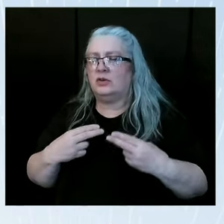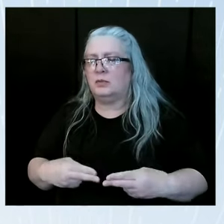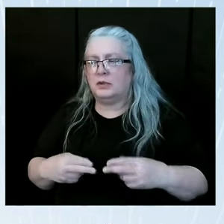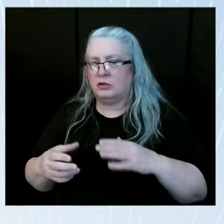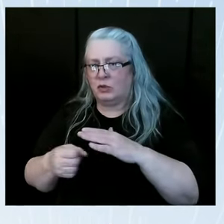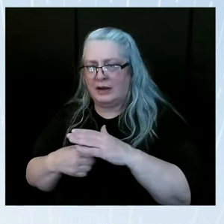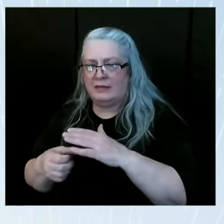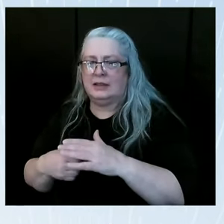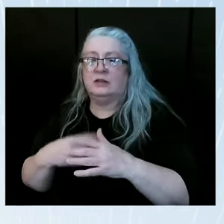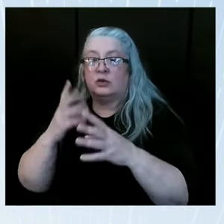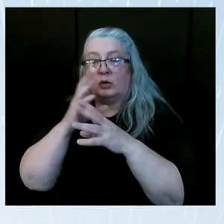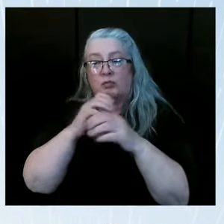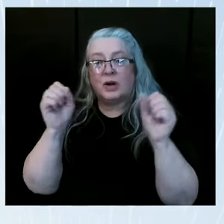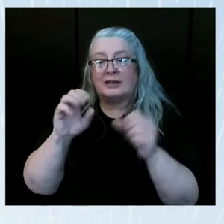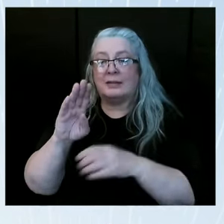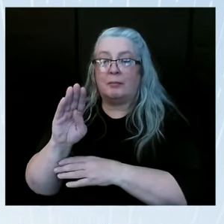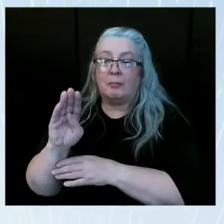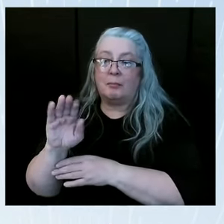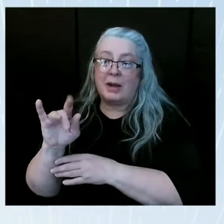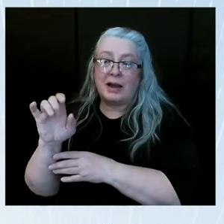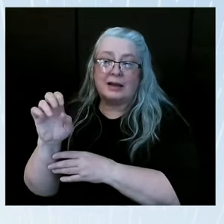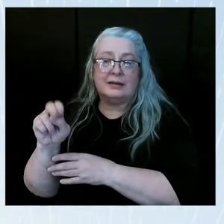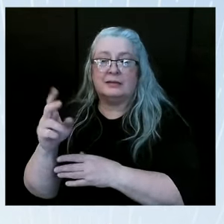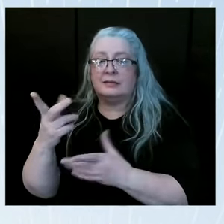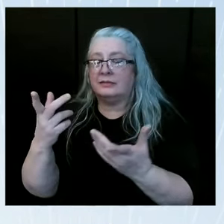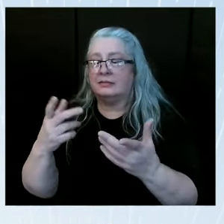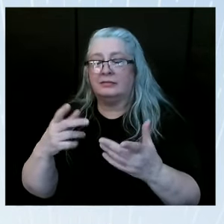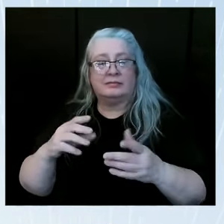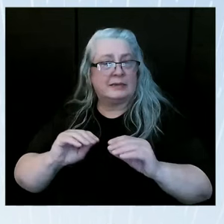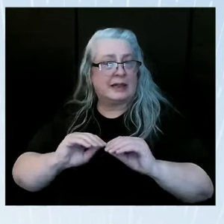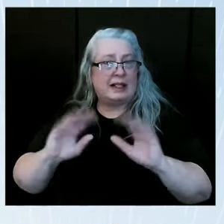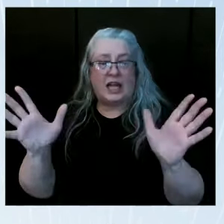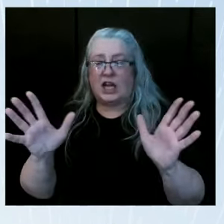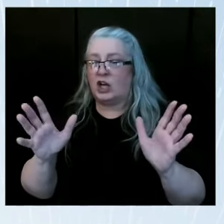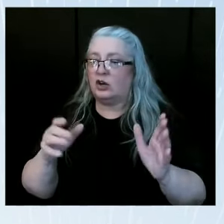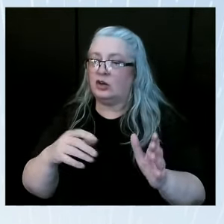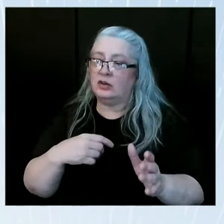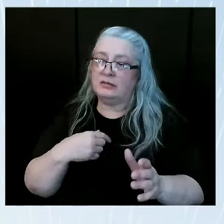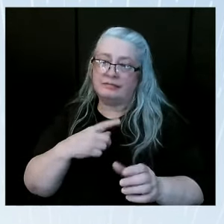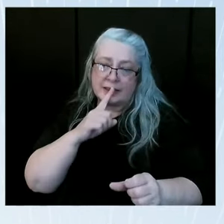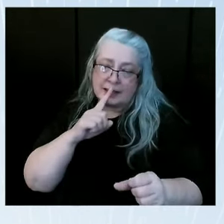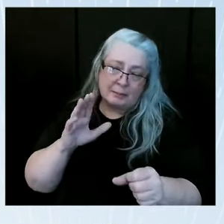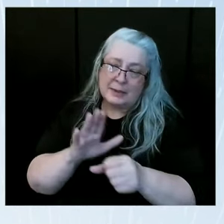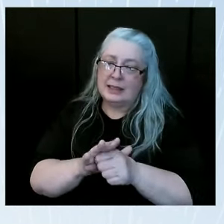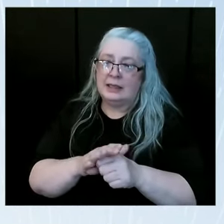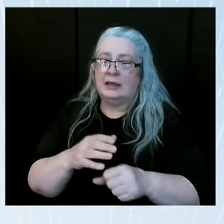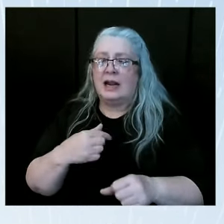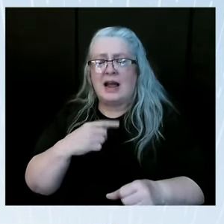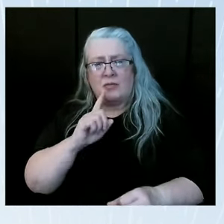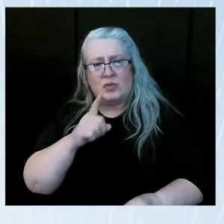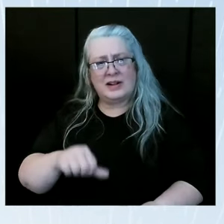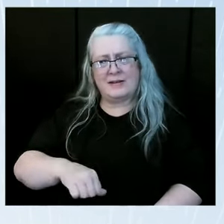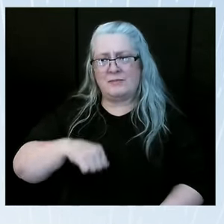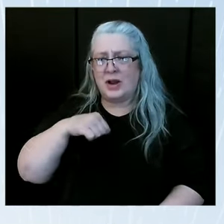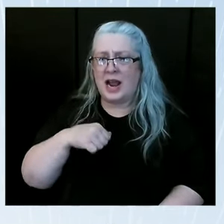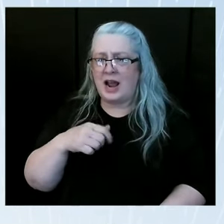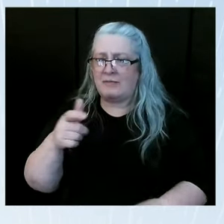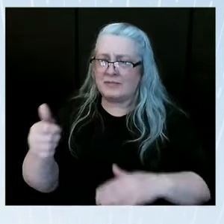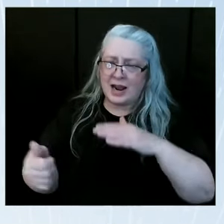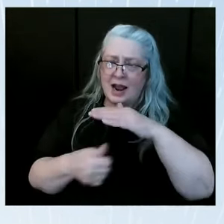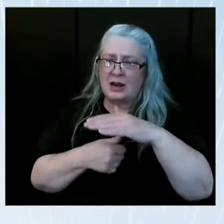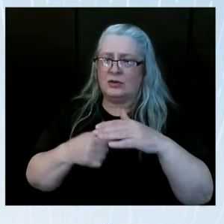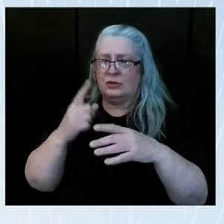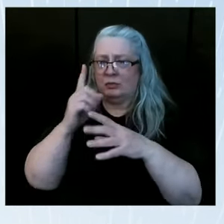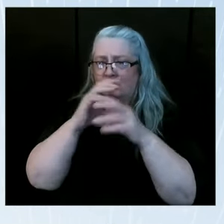world. And I am proud to work for a president that understands the role trade policy plays in addressing this issue.